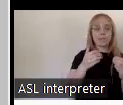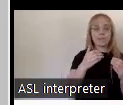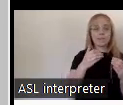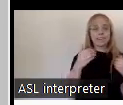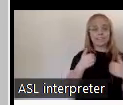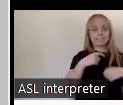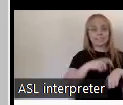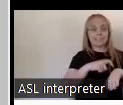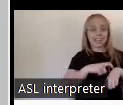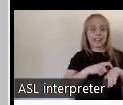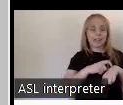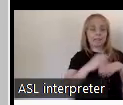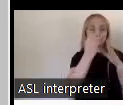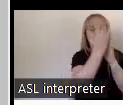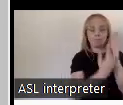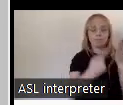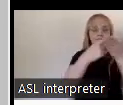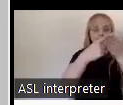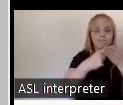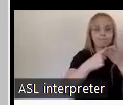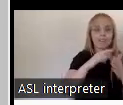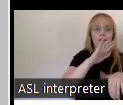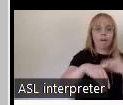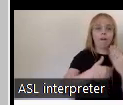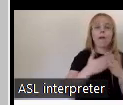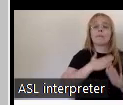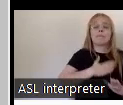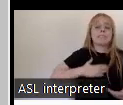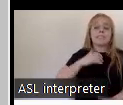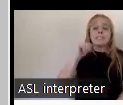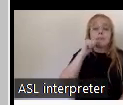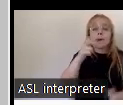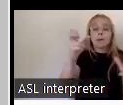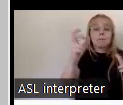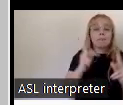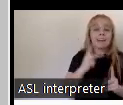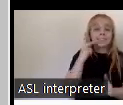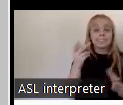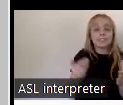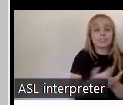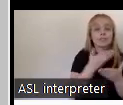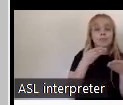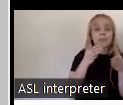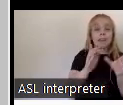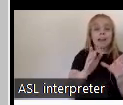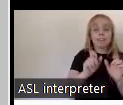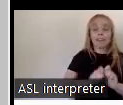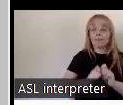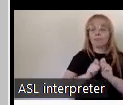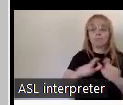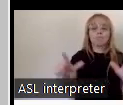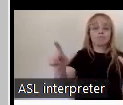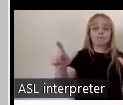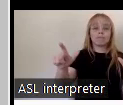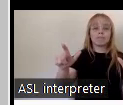today. Please, please, especially tomorrow, come back, see that new path that launches, play